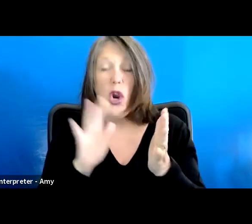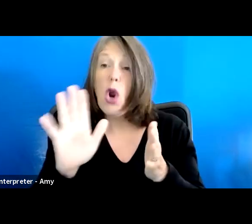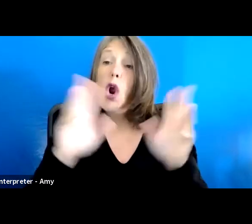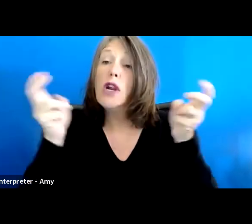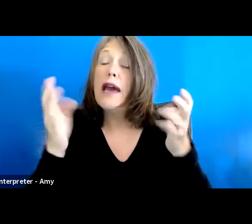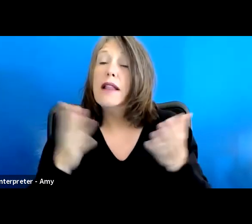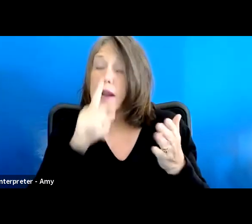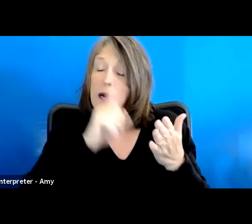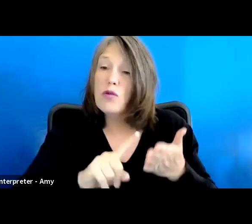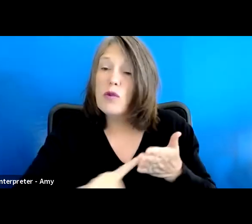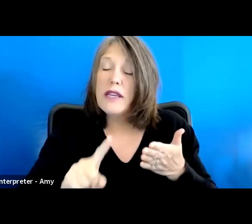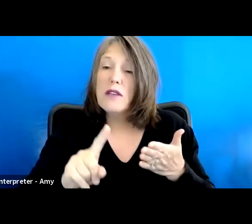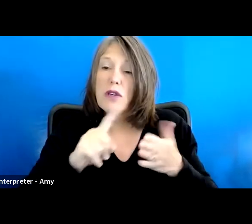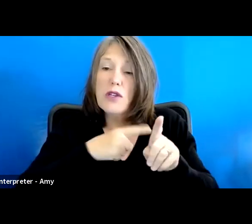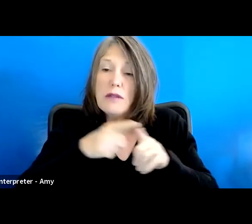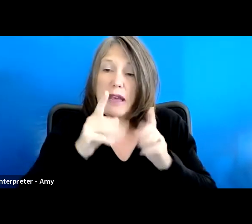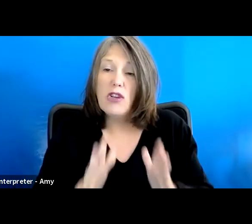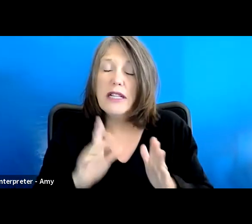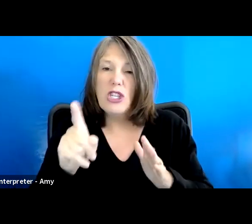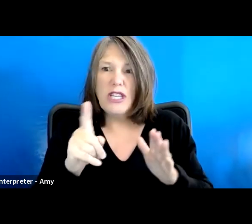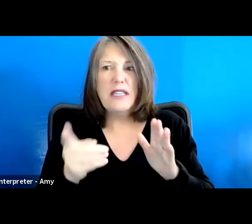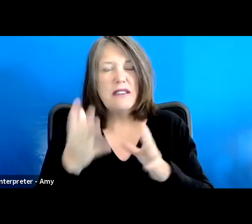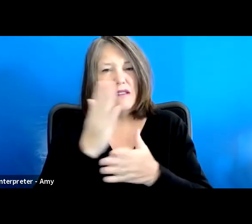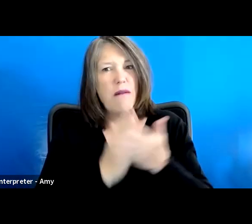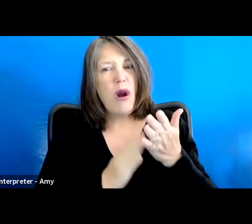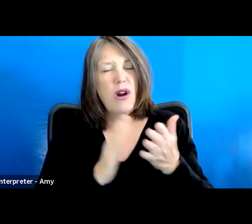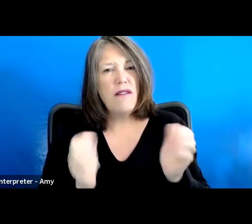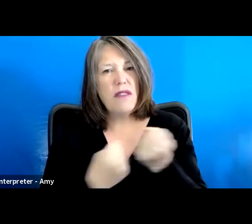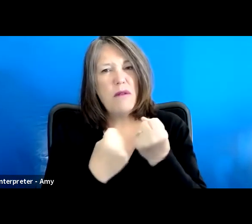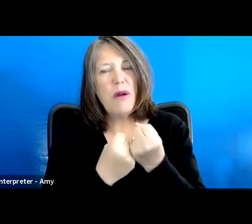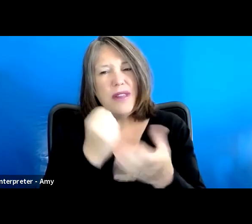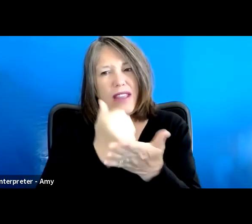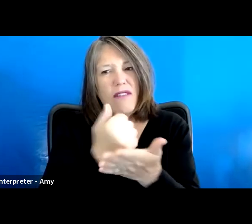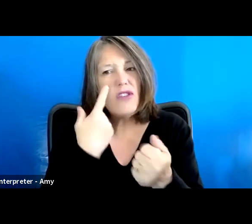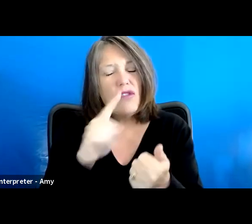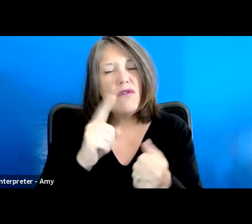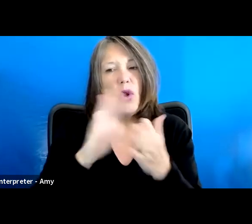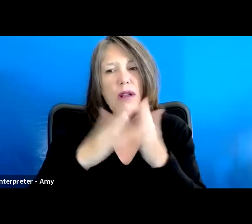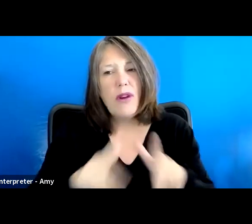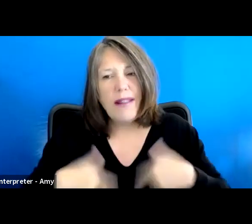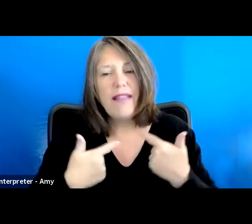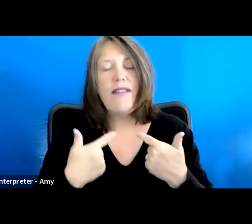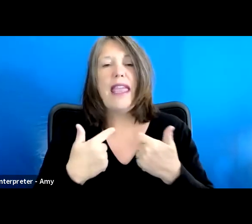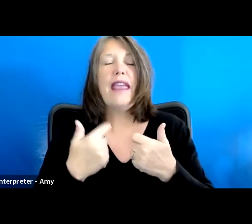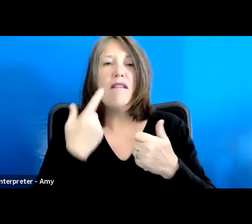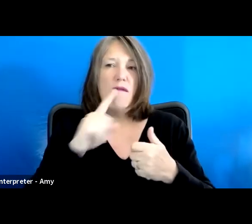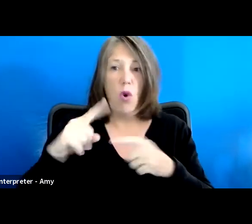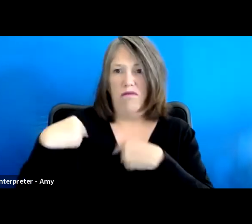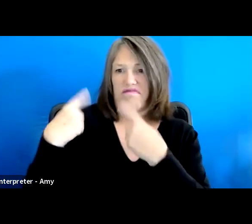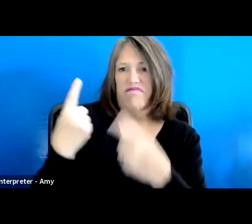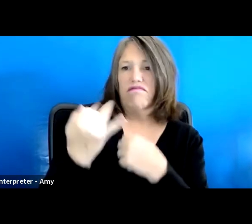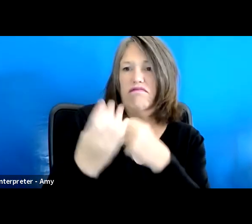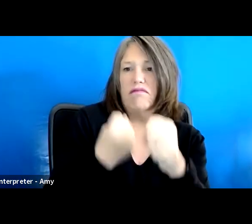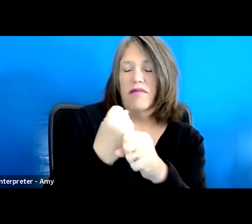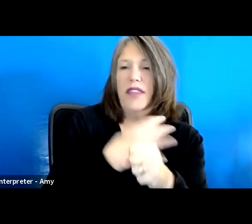the research specialist. So she has been a part of the Promoting Interventions for Community Living project for the past couple of years.